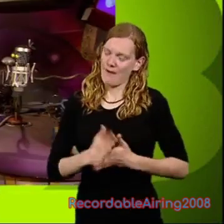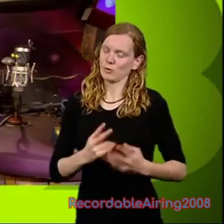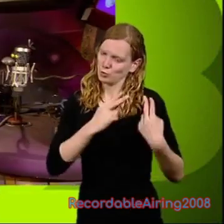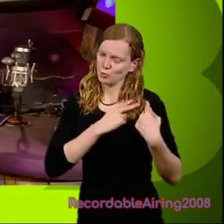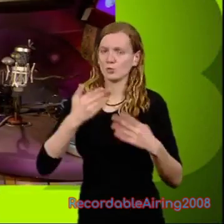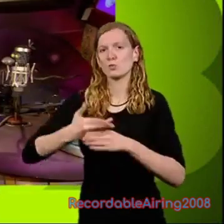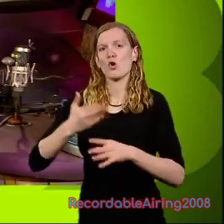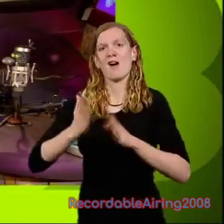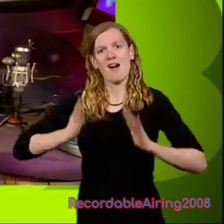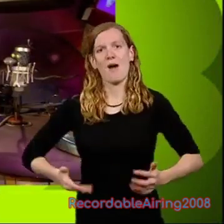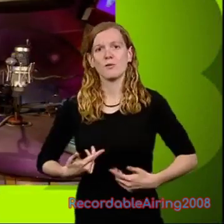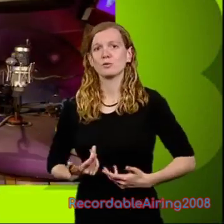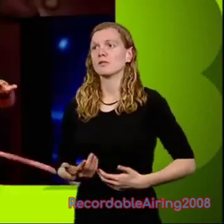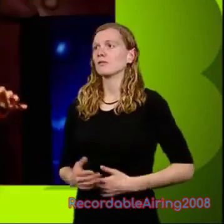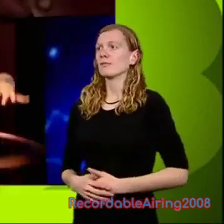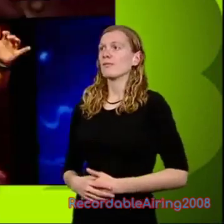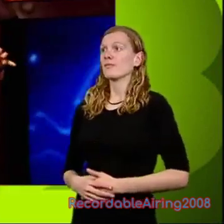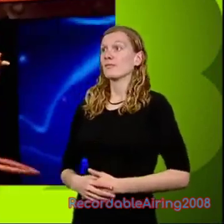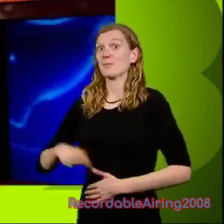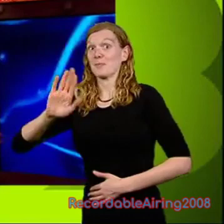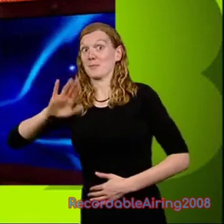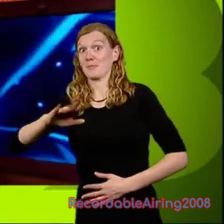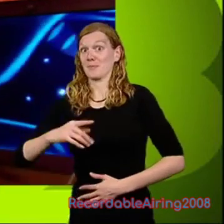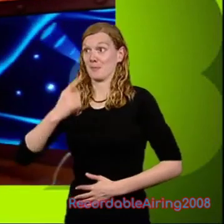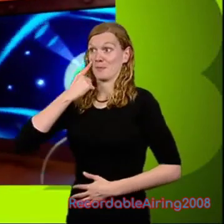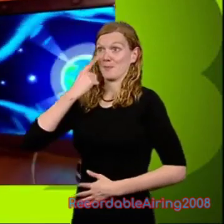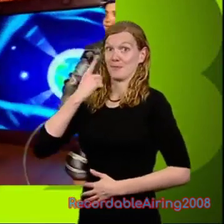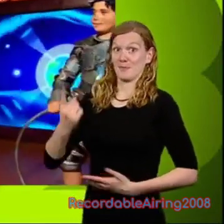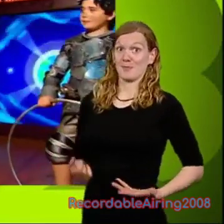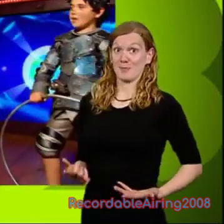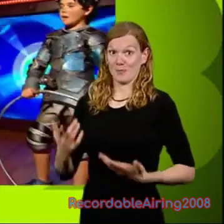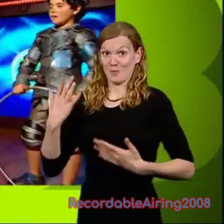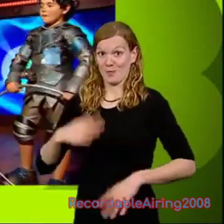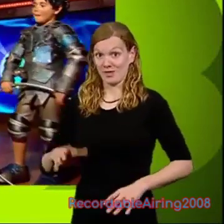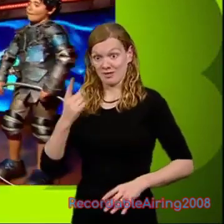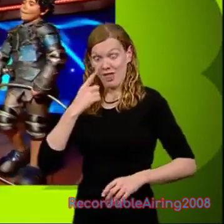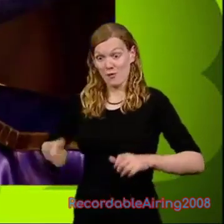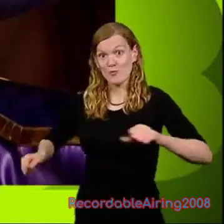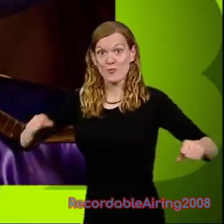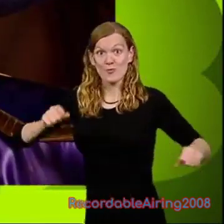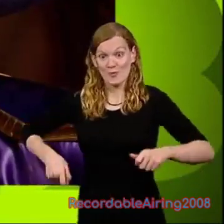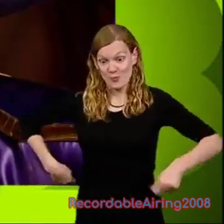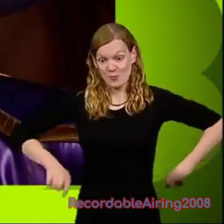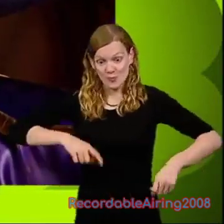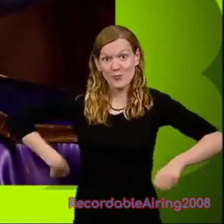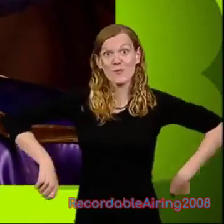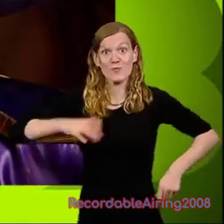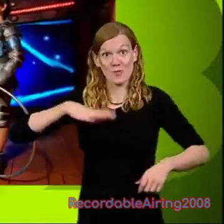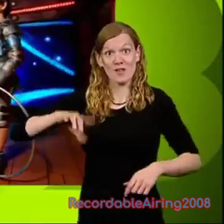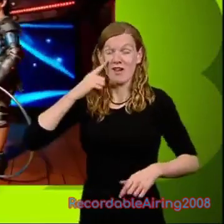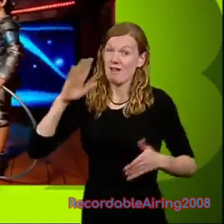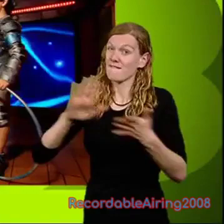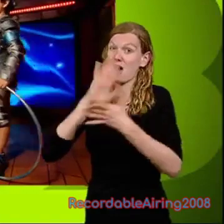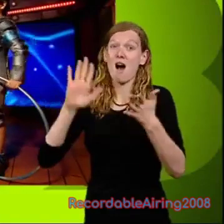do his duty. Hey, Captain DJ, want to do the hula? It's great fun, the latest craze to